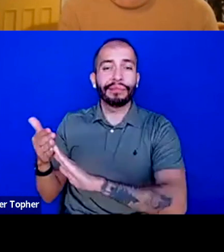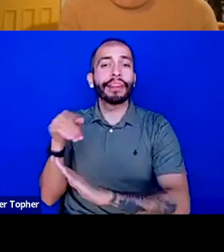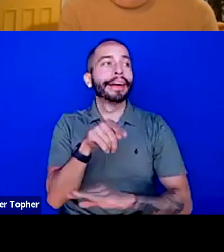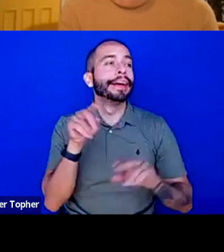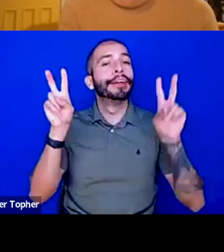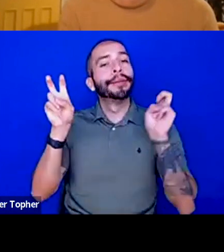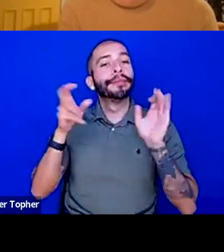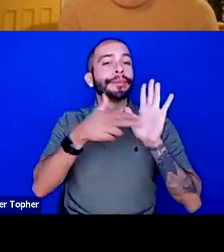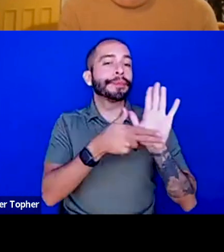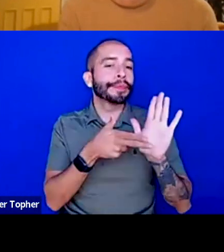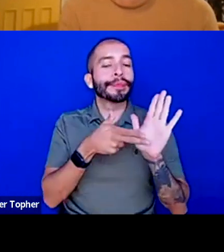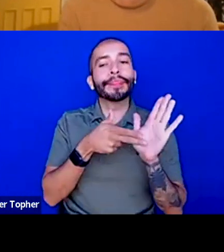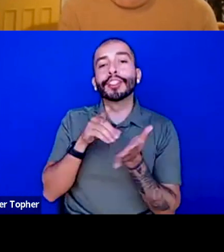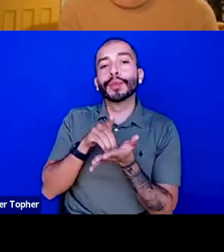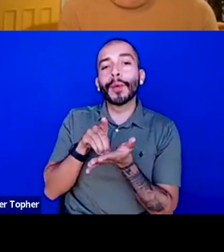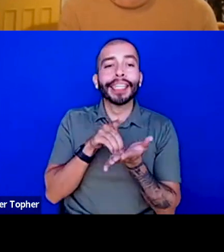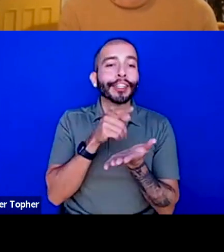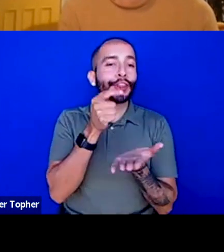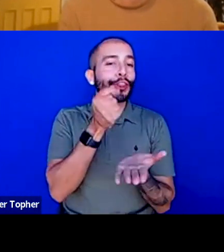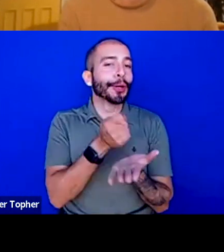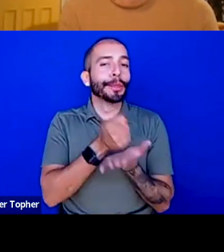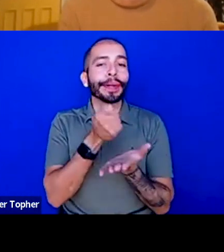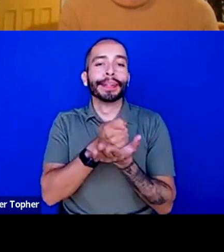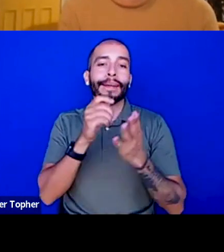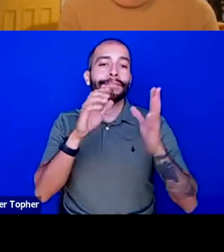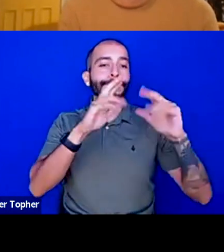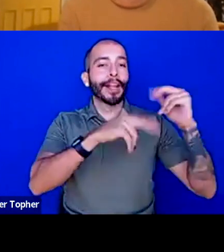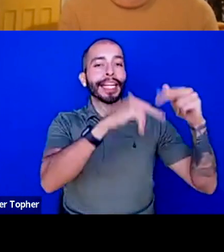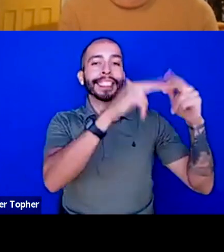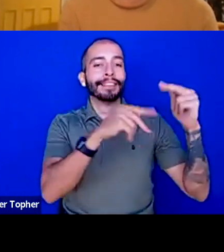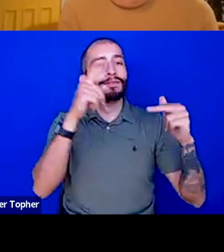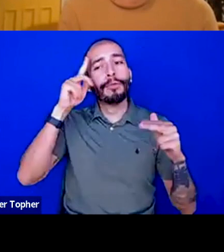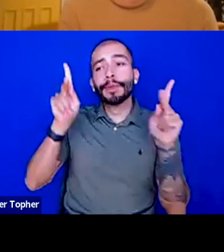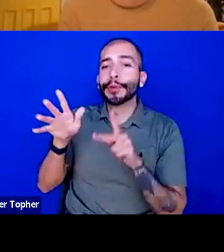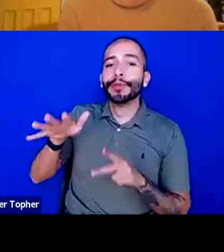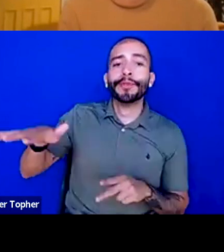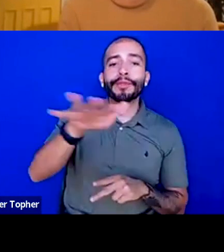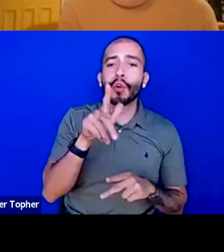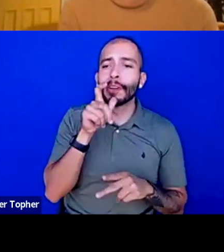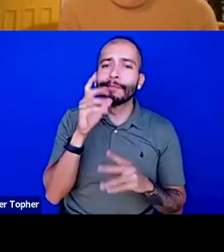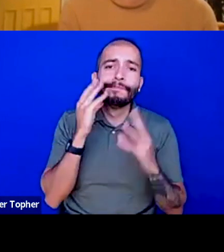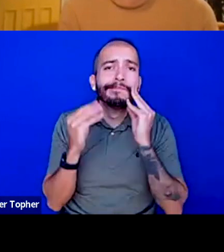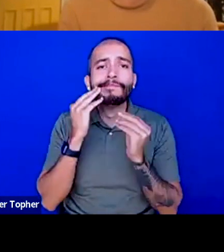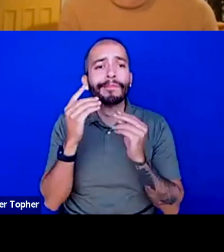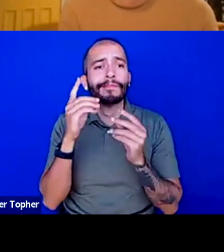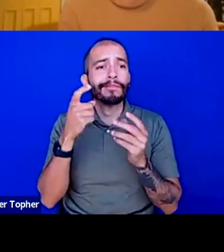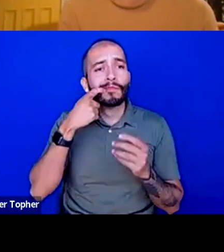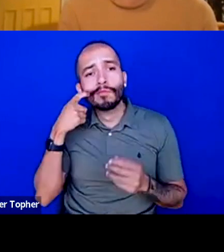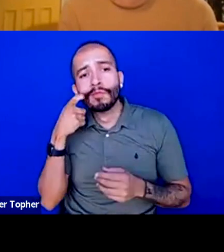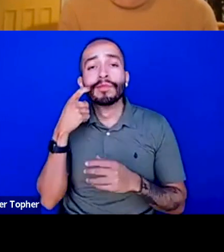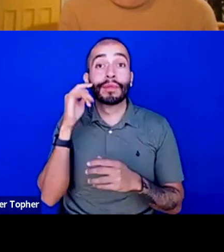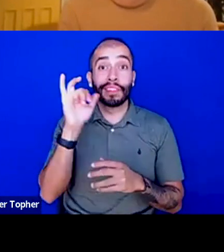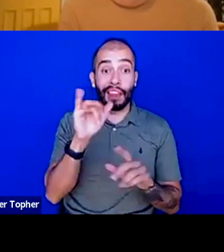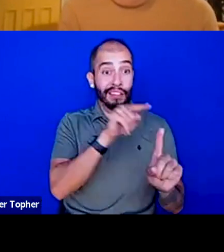disorders, that as part of that program compel people to labor